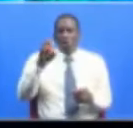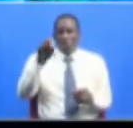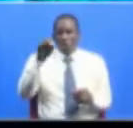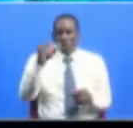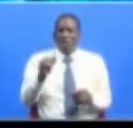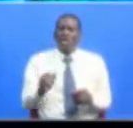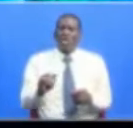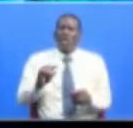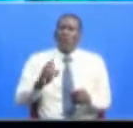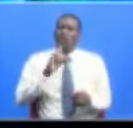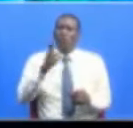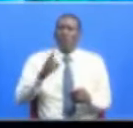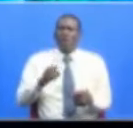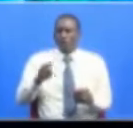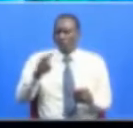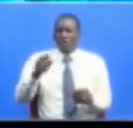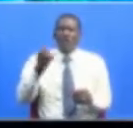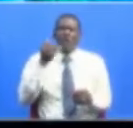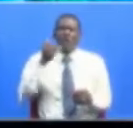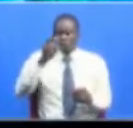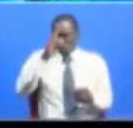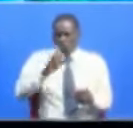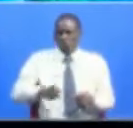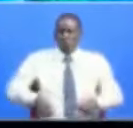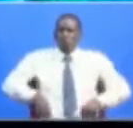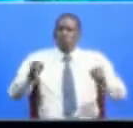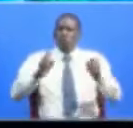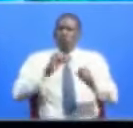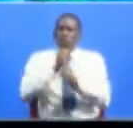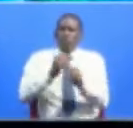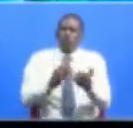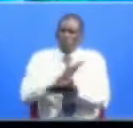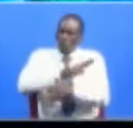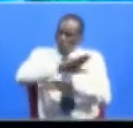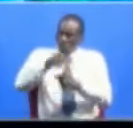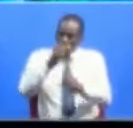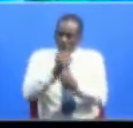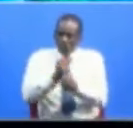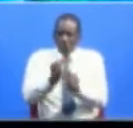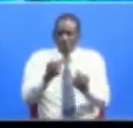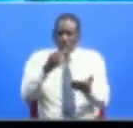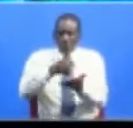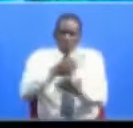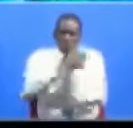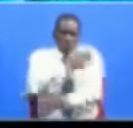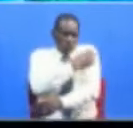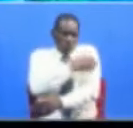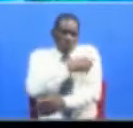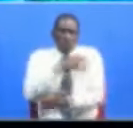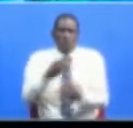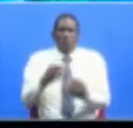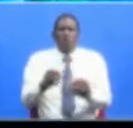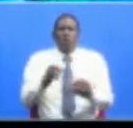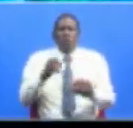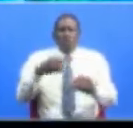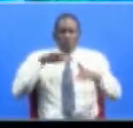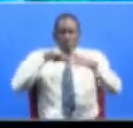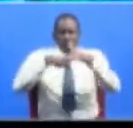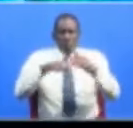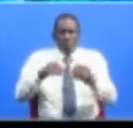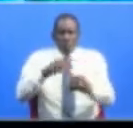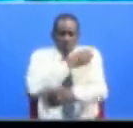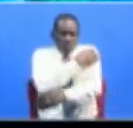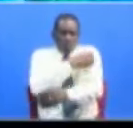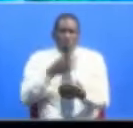Nakuru County Police Commander to ensure that all staff, including doctors and nurses, regain access to the facility. Ruth Samwe reports on